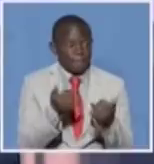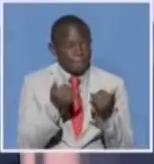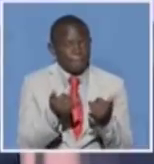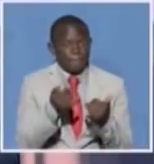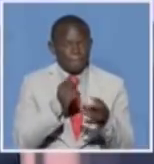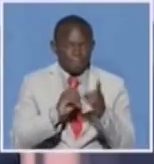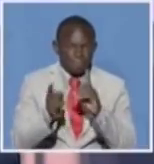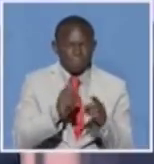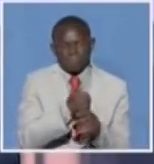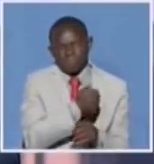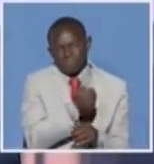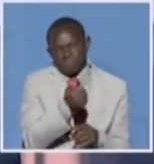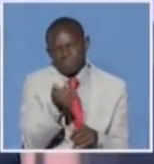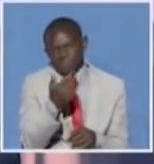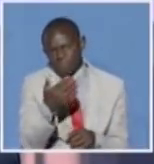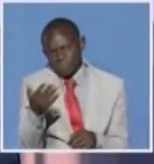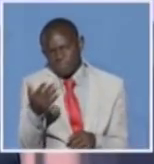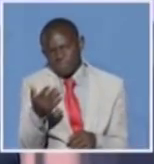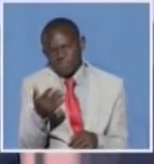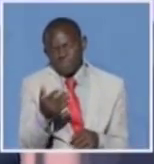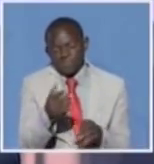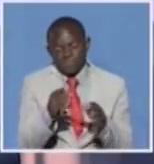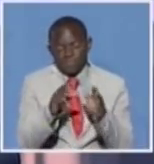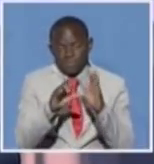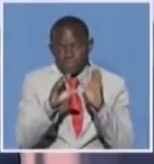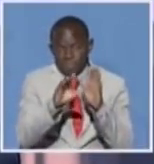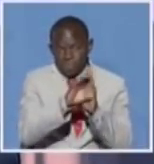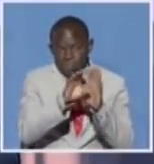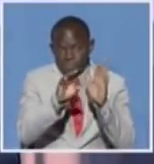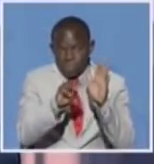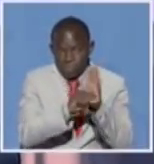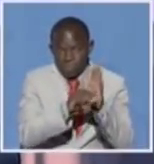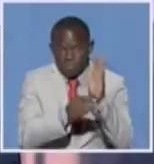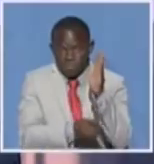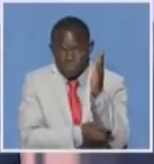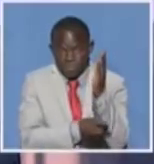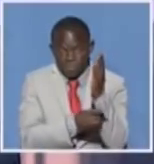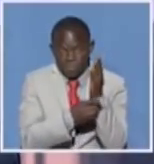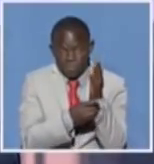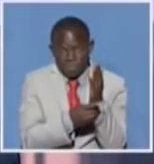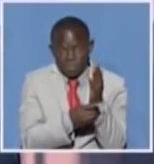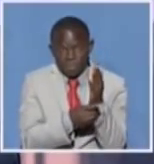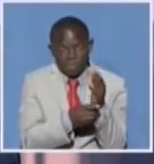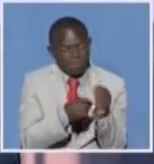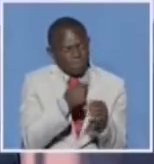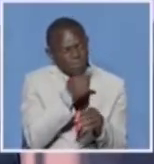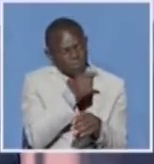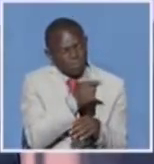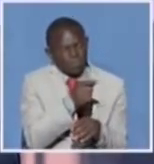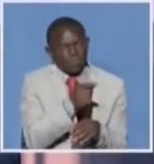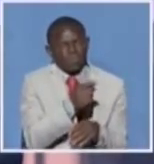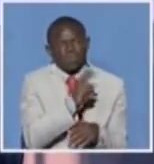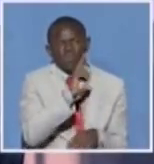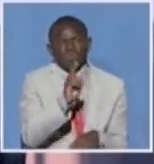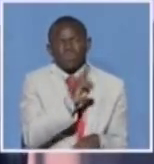development. And the concern, maybe not the concern, you've spent 33 million kwacha on learning materials,